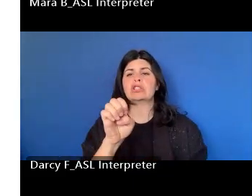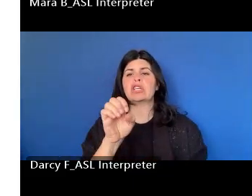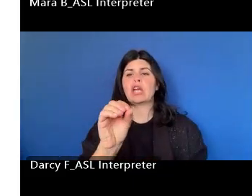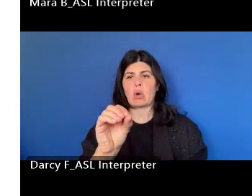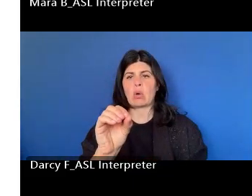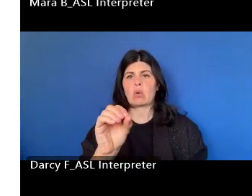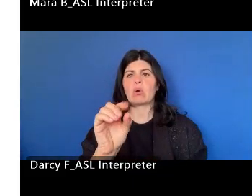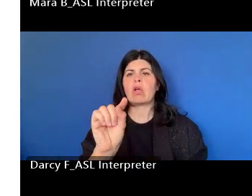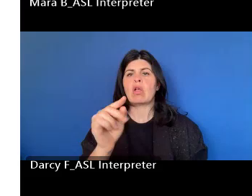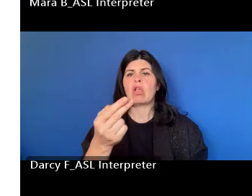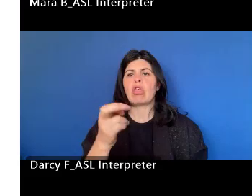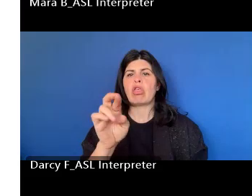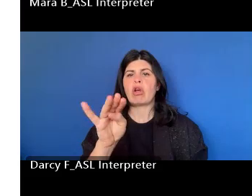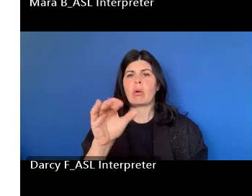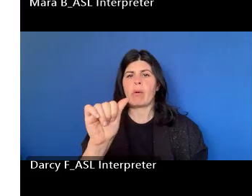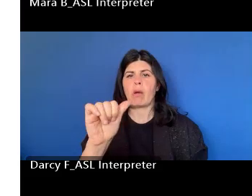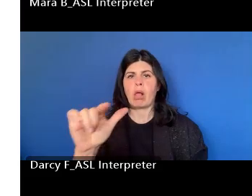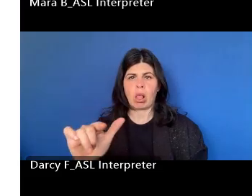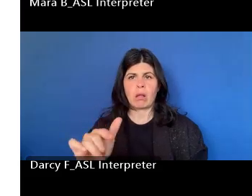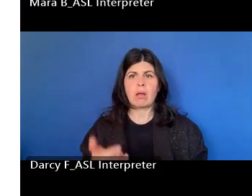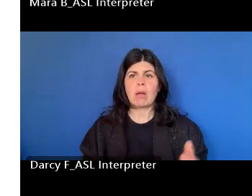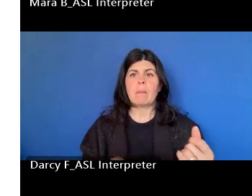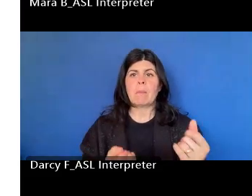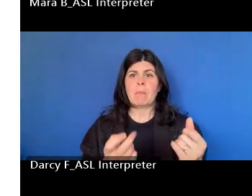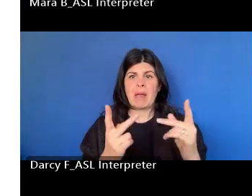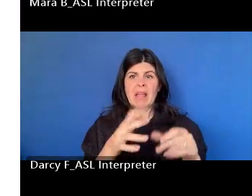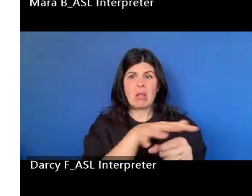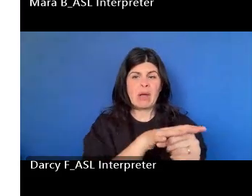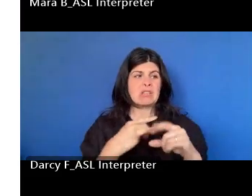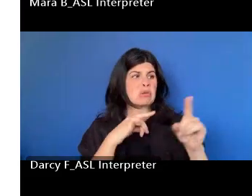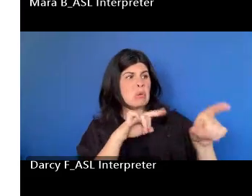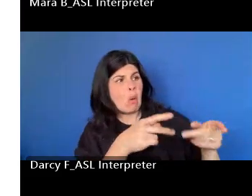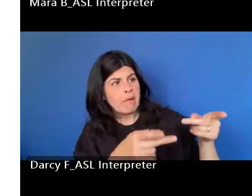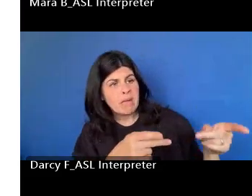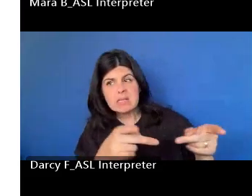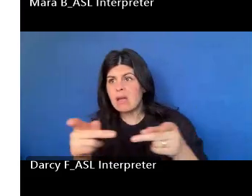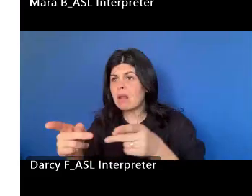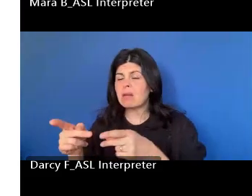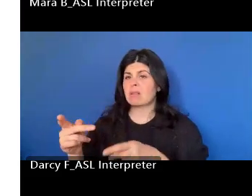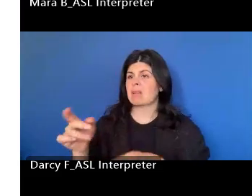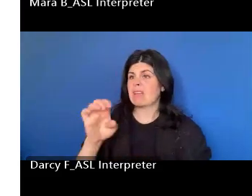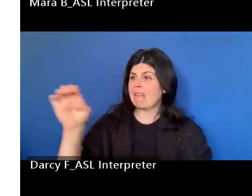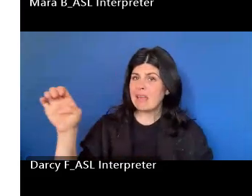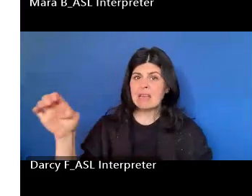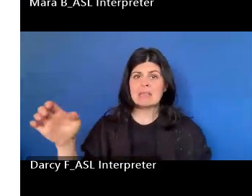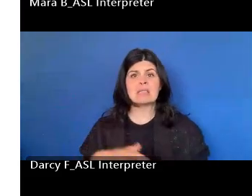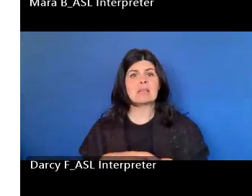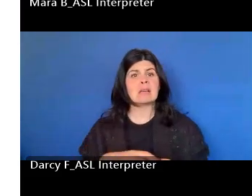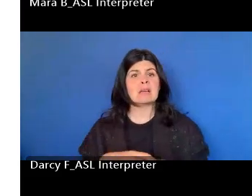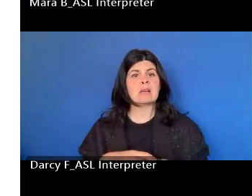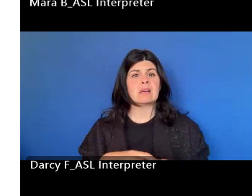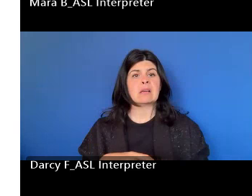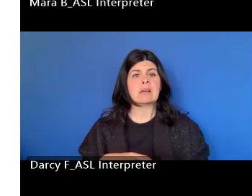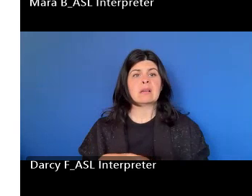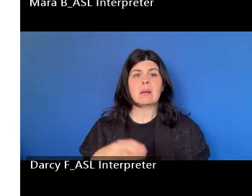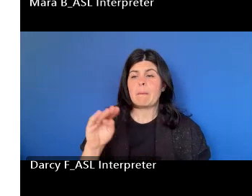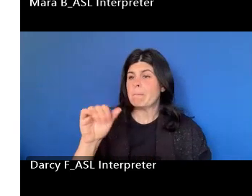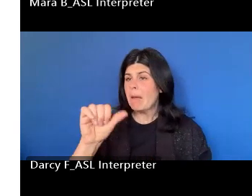the back east, Massachusetts, New York, and Florida, and so on.